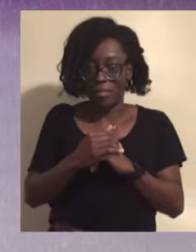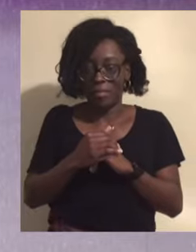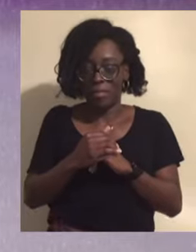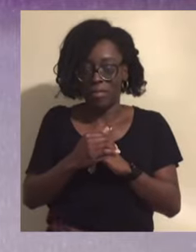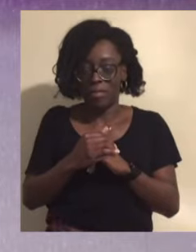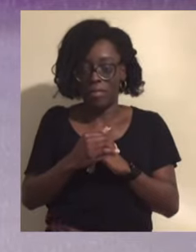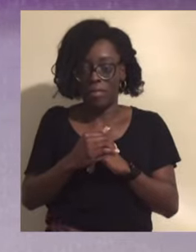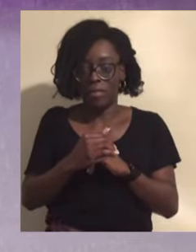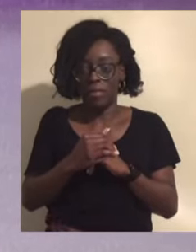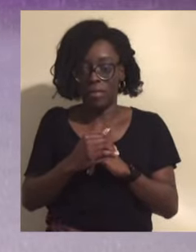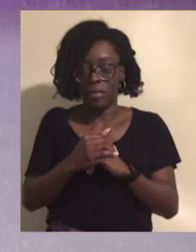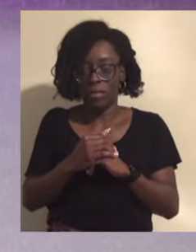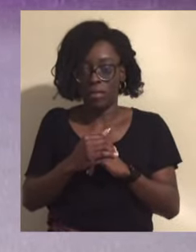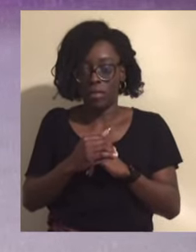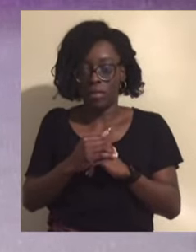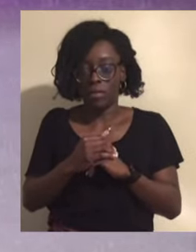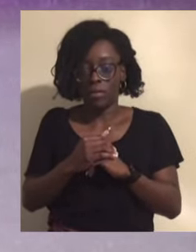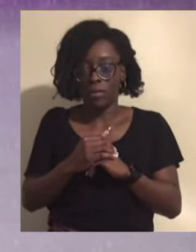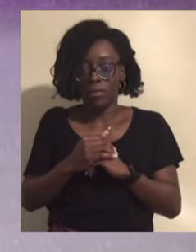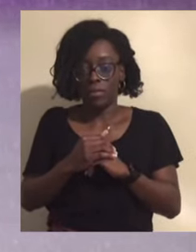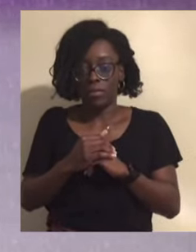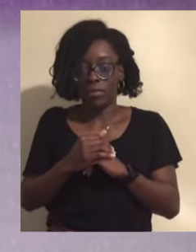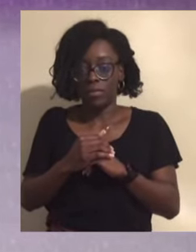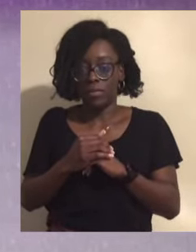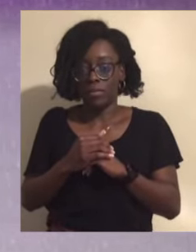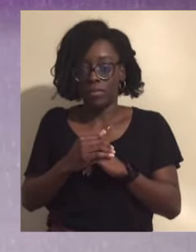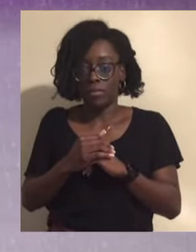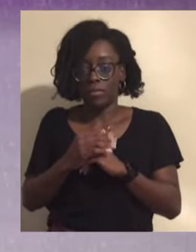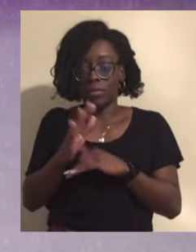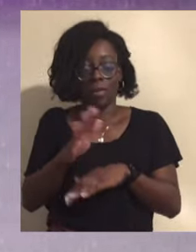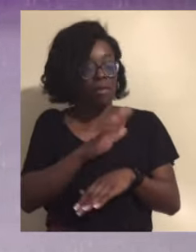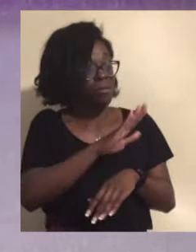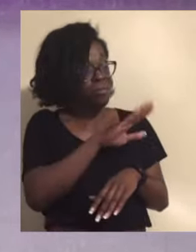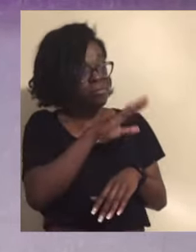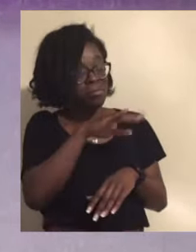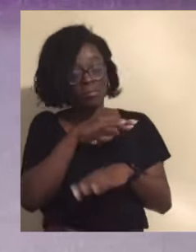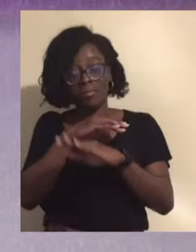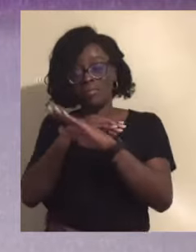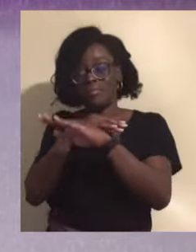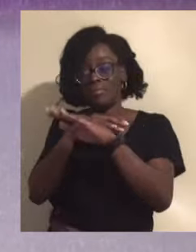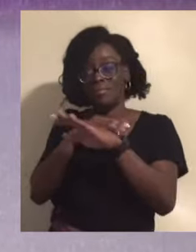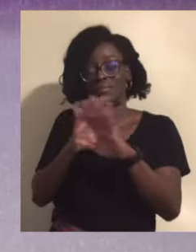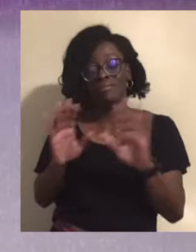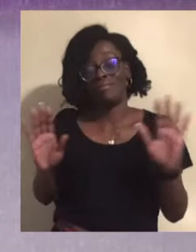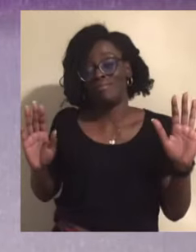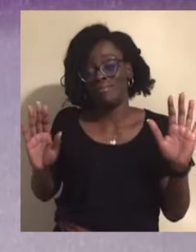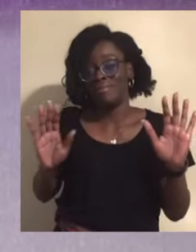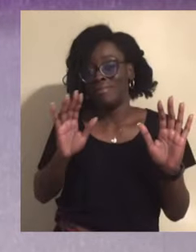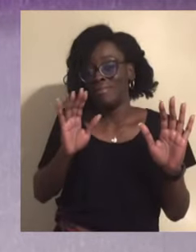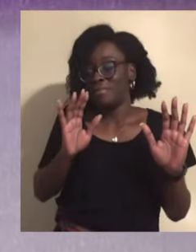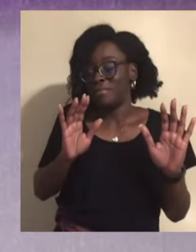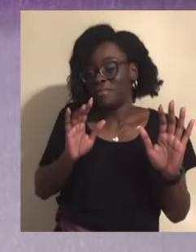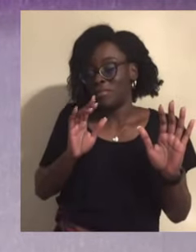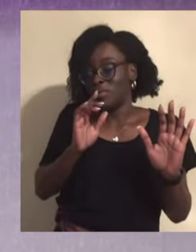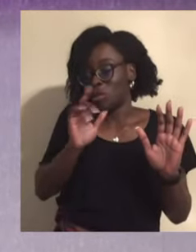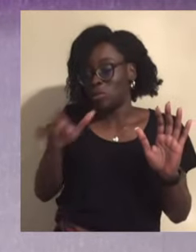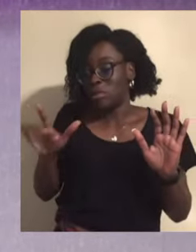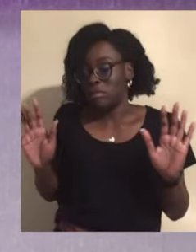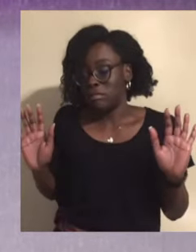Just look over at your neighbor and say, don't get too throwed off. I'm about to apply some pressure.